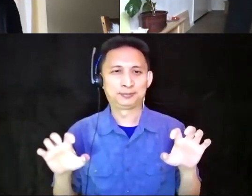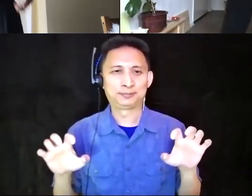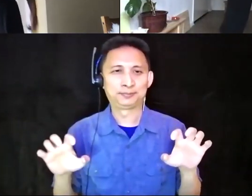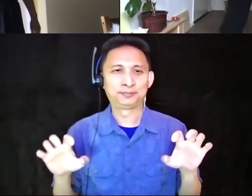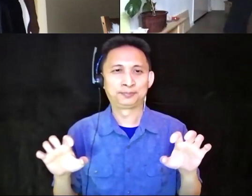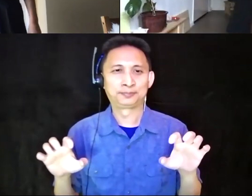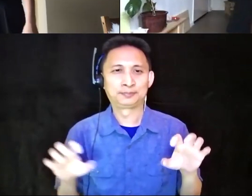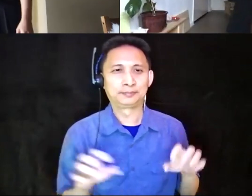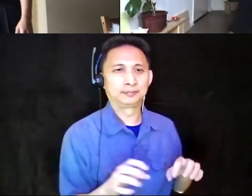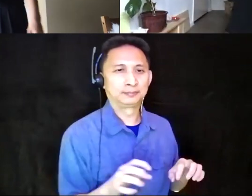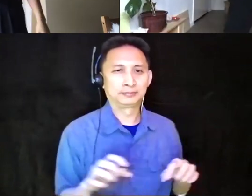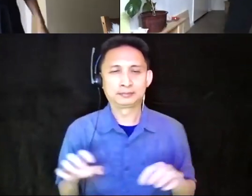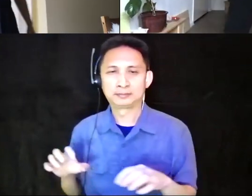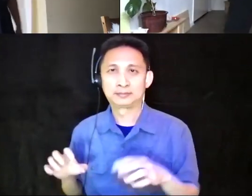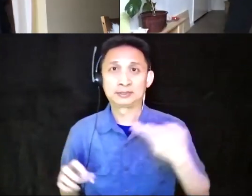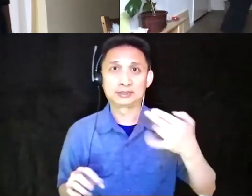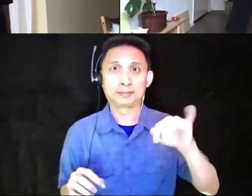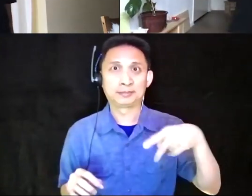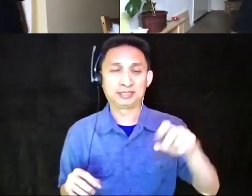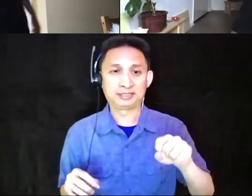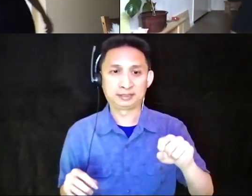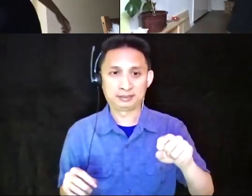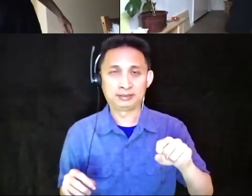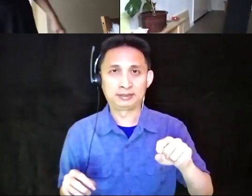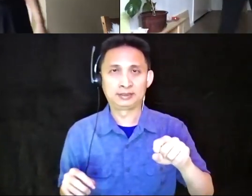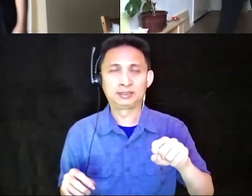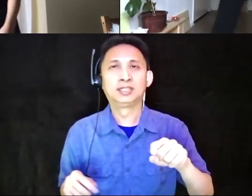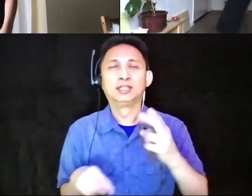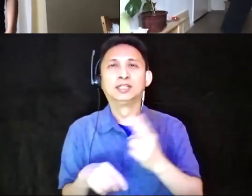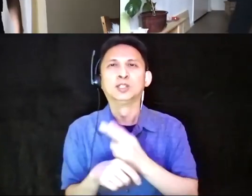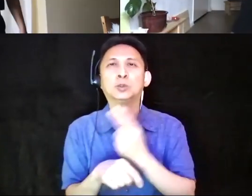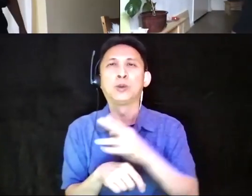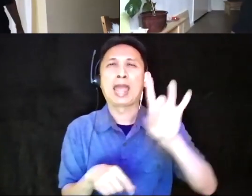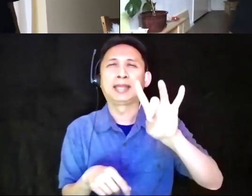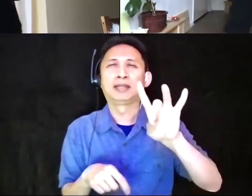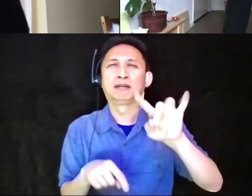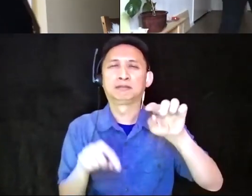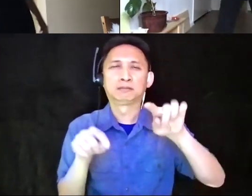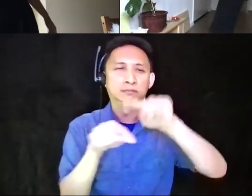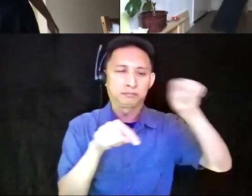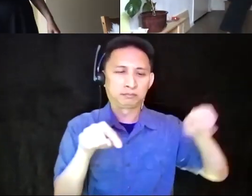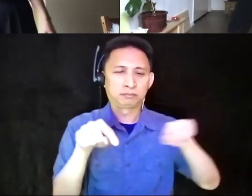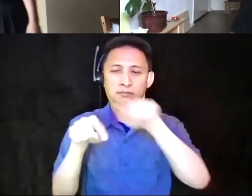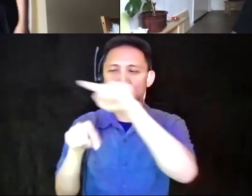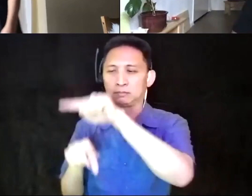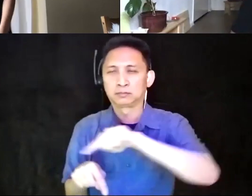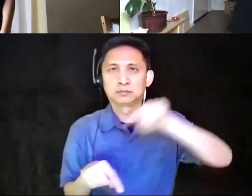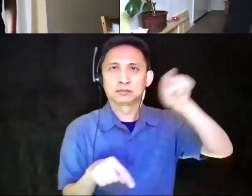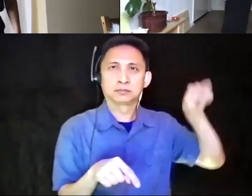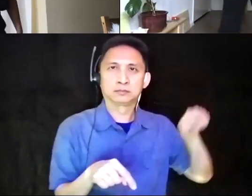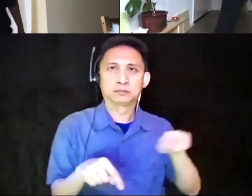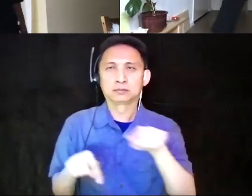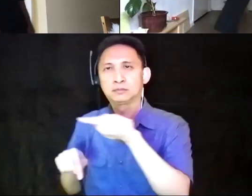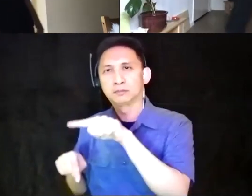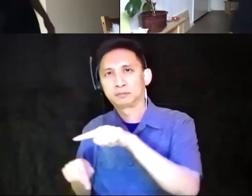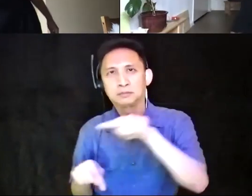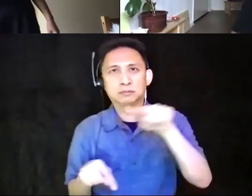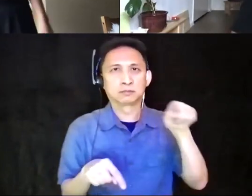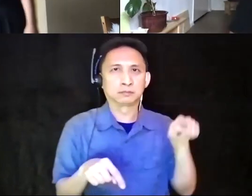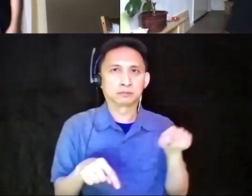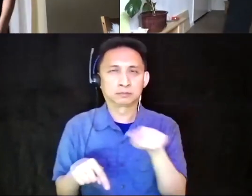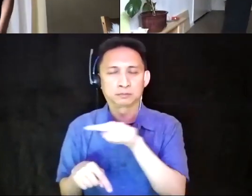hips. The hips make figure eights, and the hips making figure eights